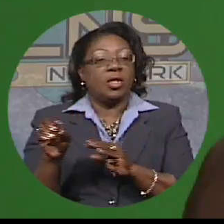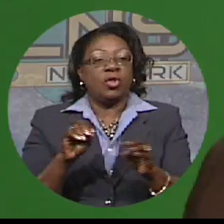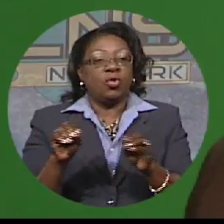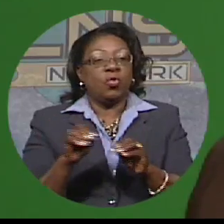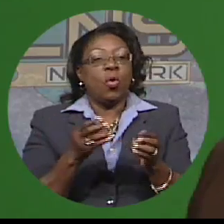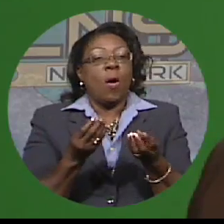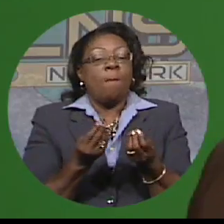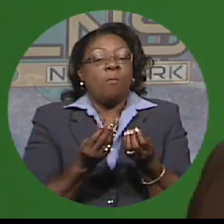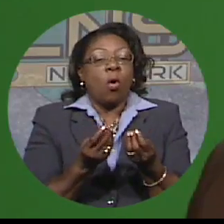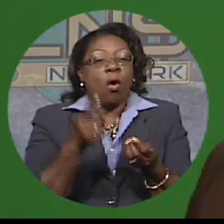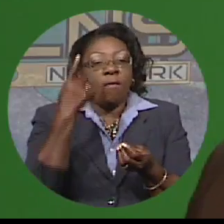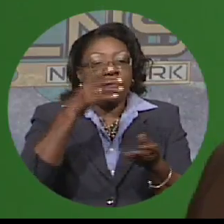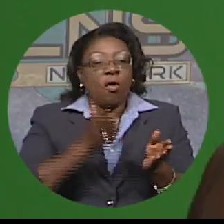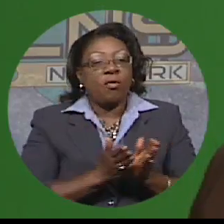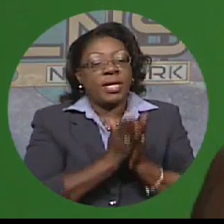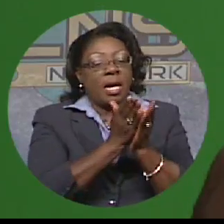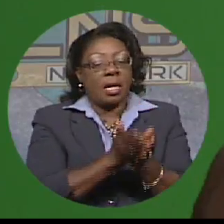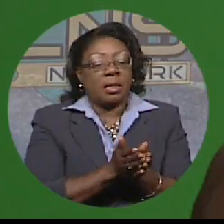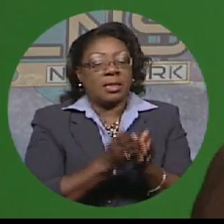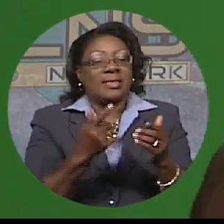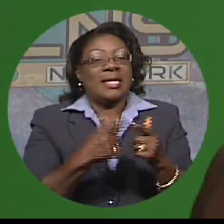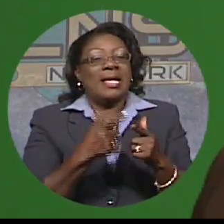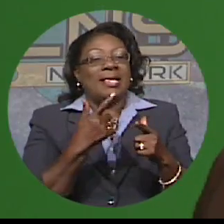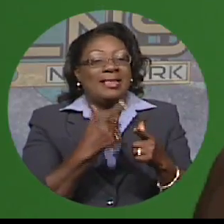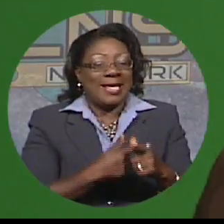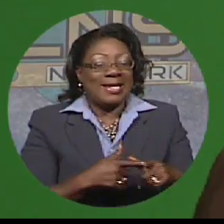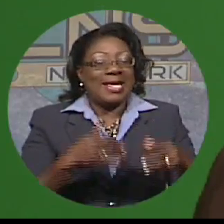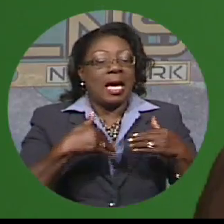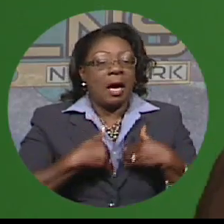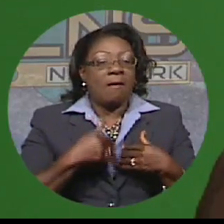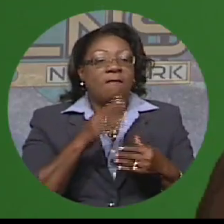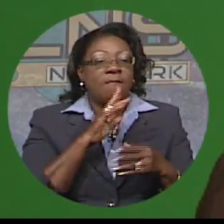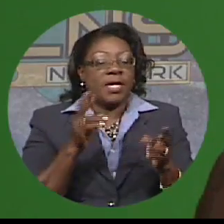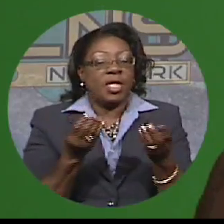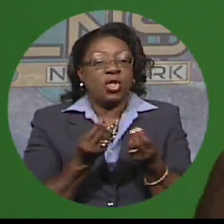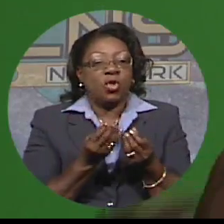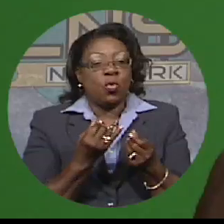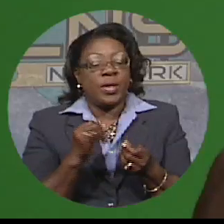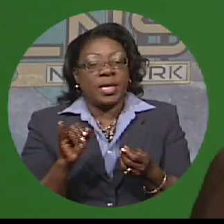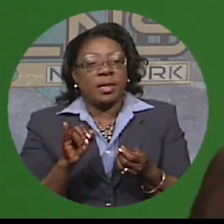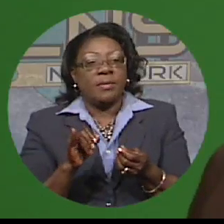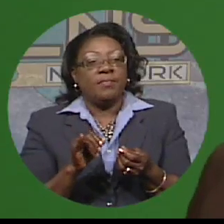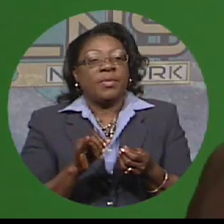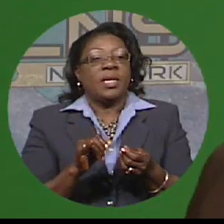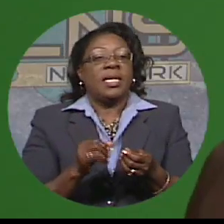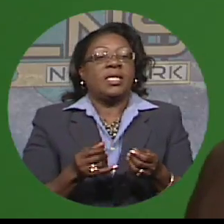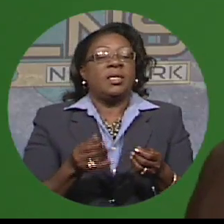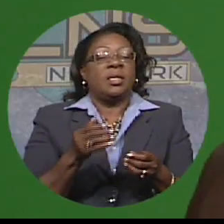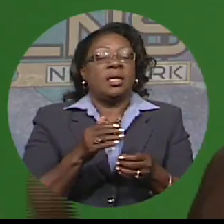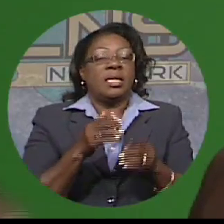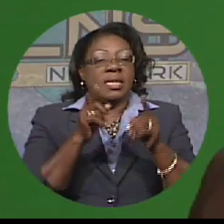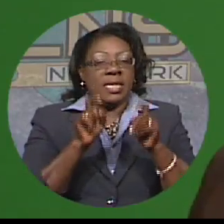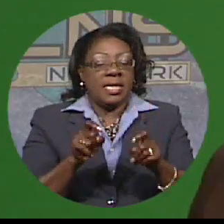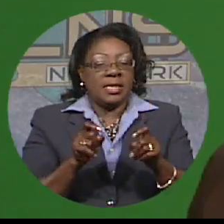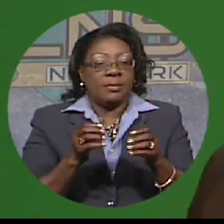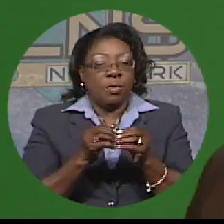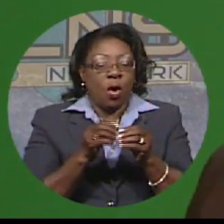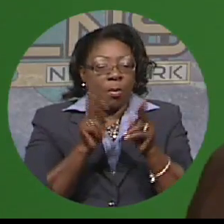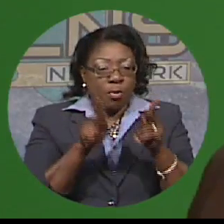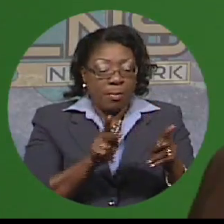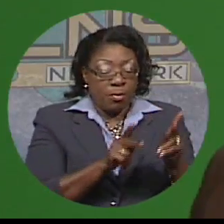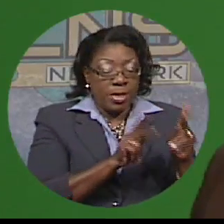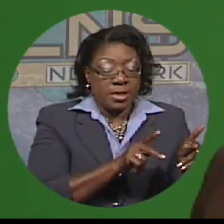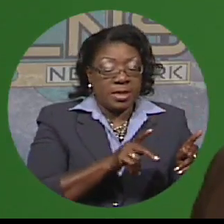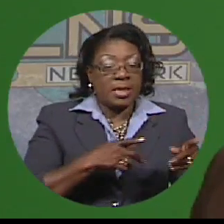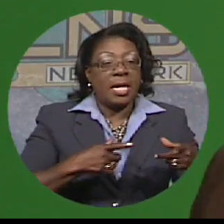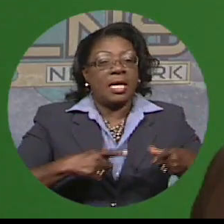been doing. And I'm not blaming them. It's just making preparation and doing what is needed to alert people, bring